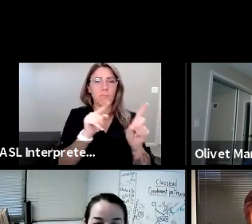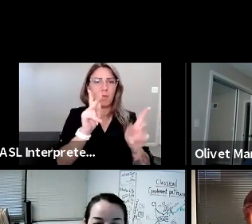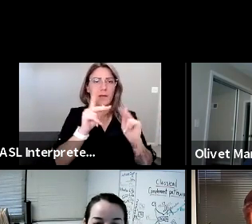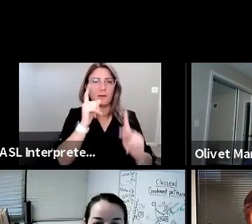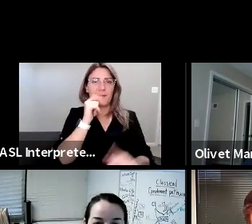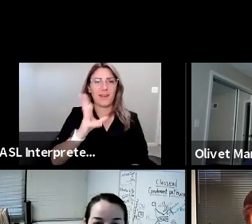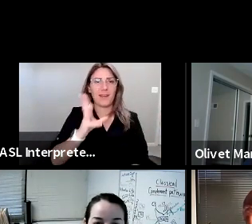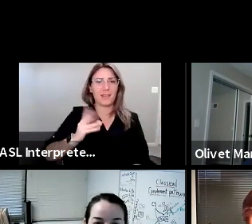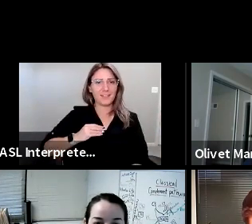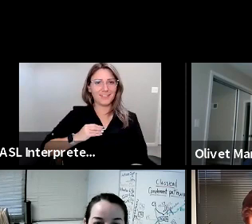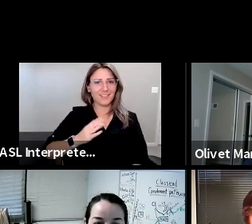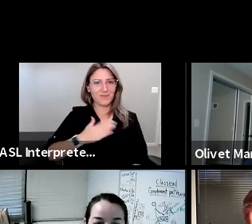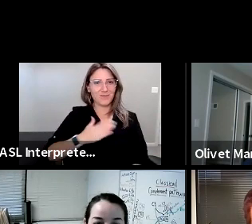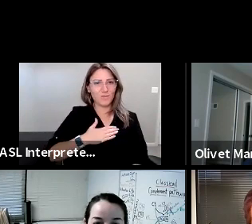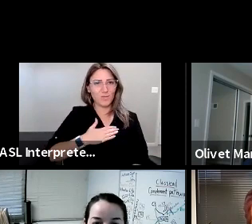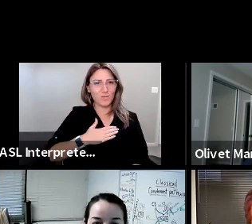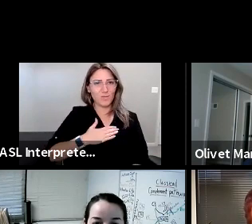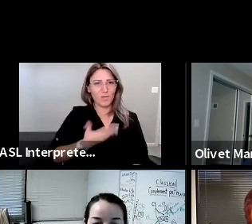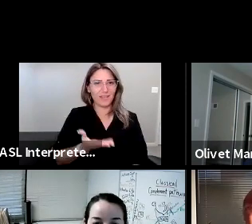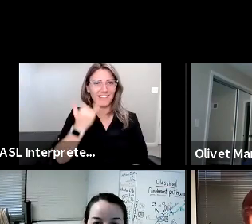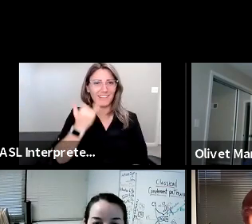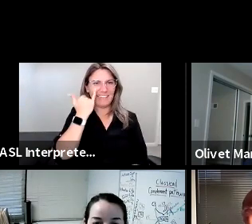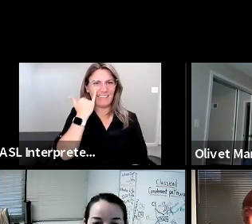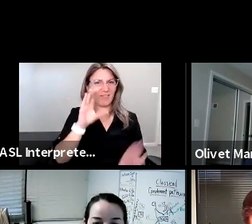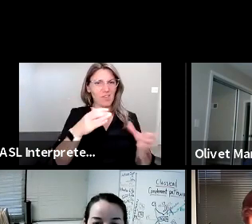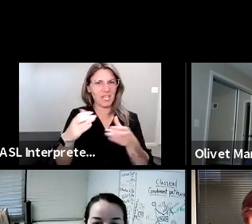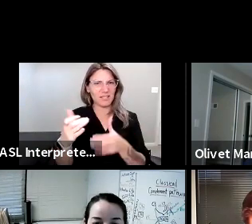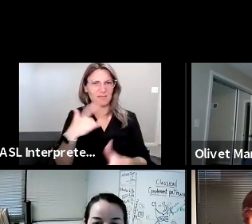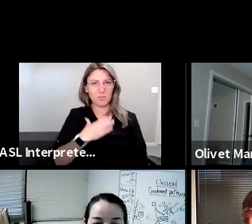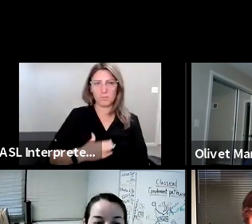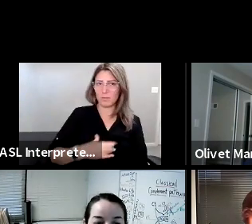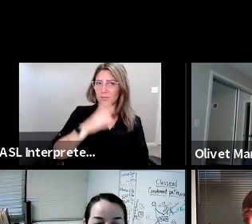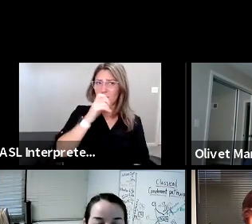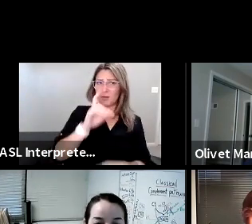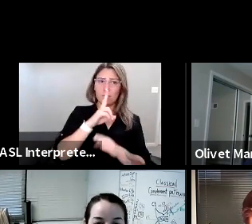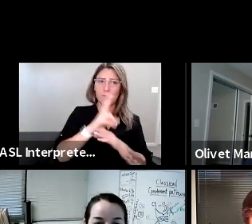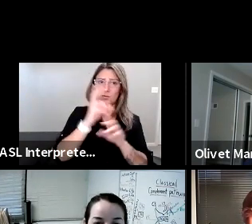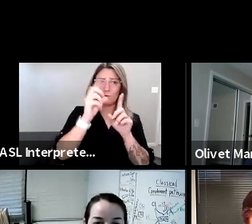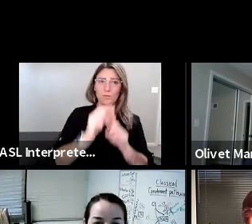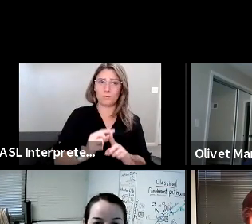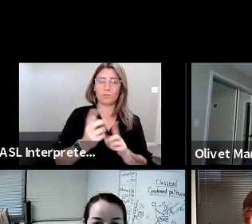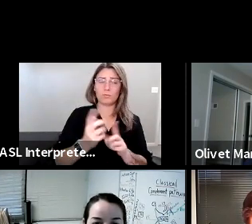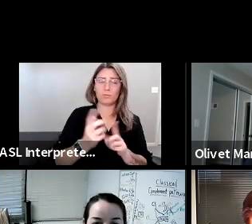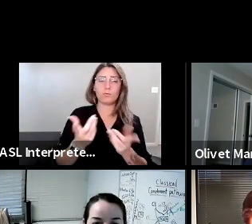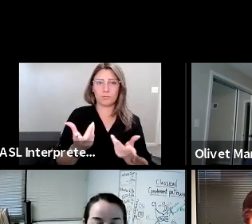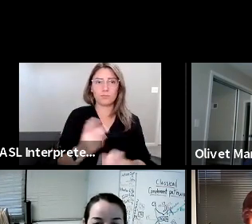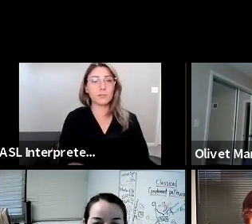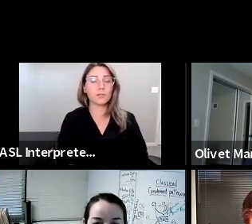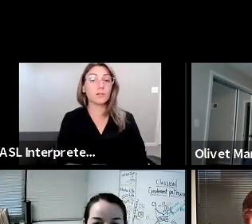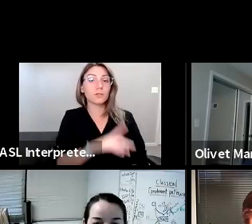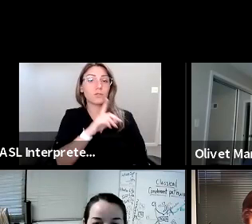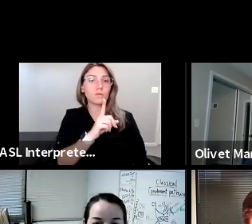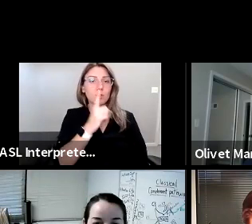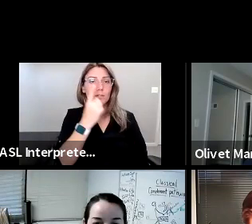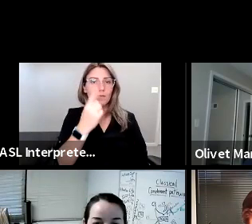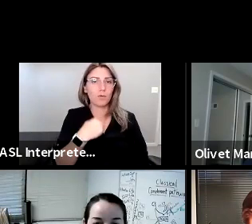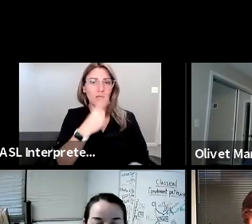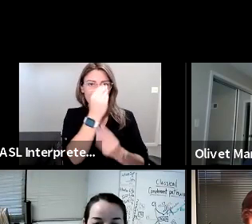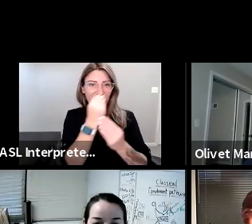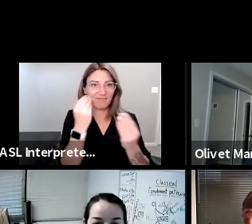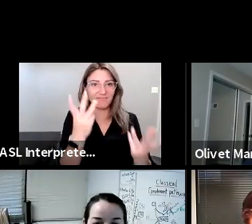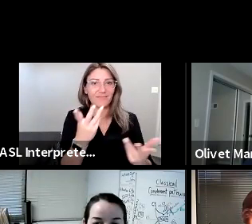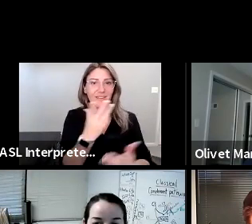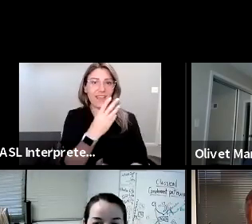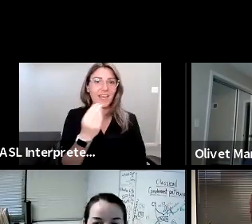that are being classified are not always sure how to use those terms, if that makes sense. And it's really, for me, telling, and maybe